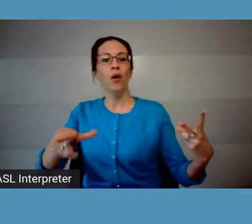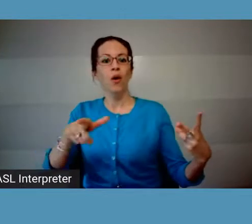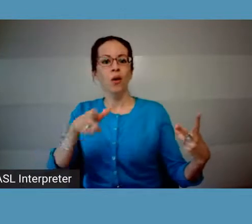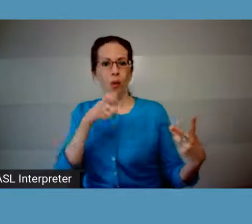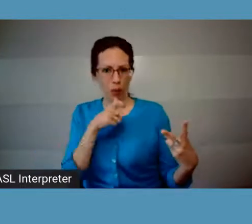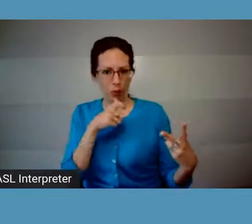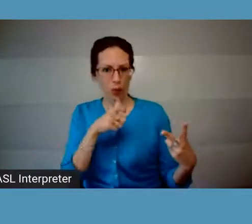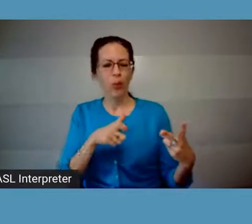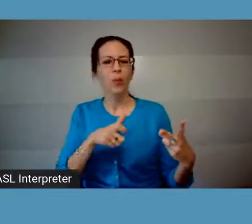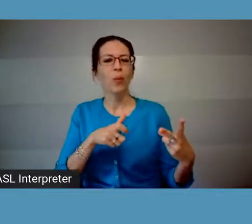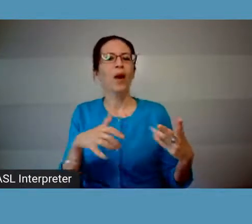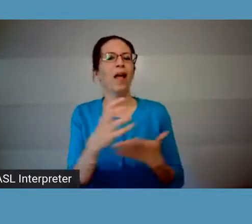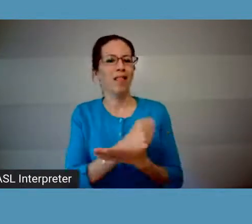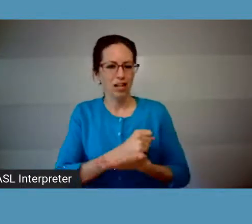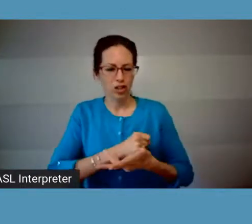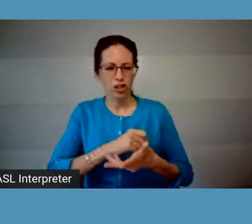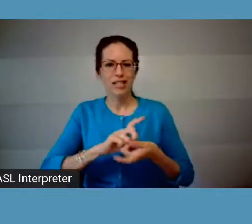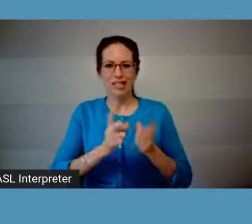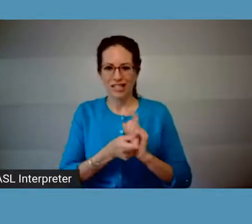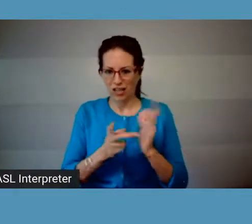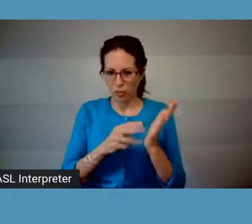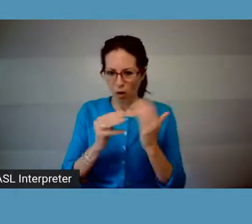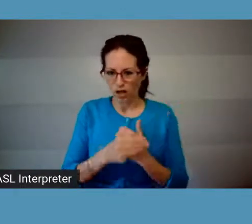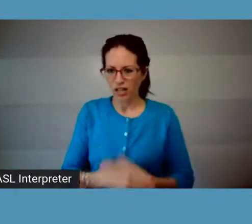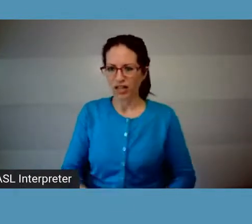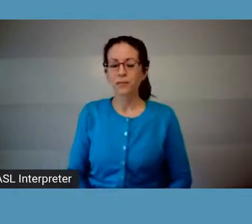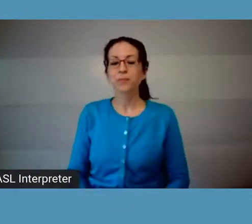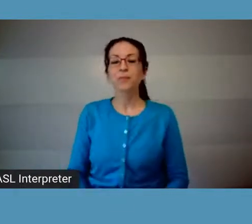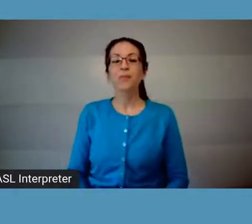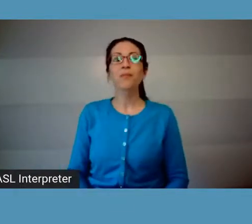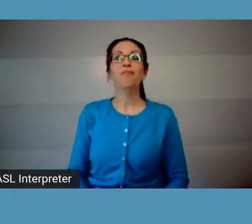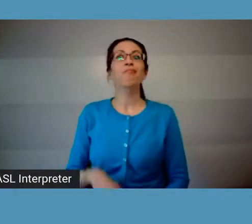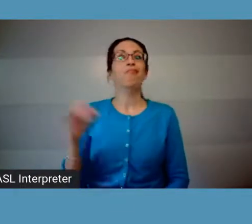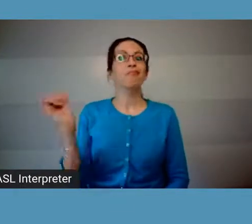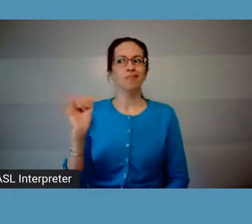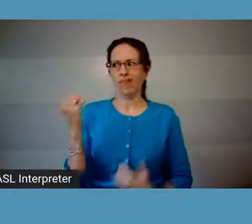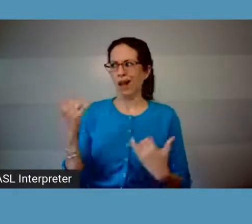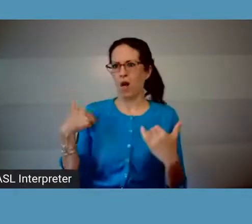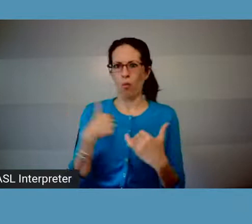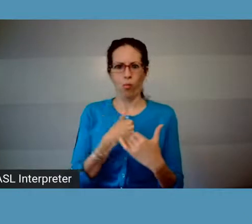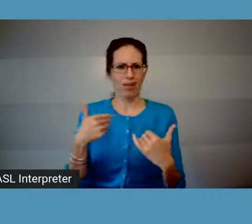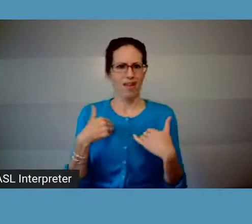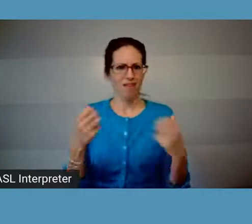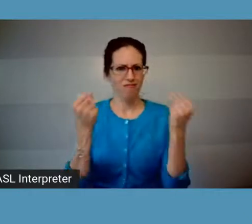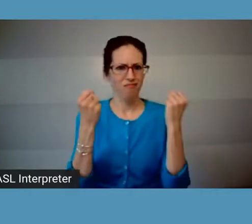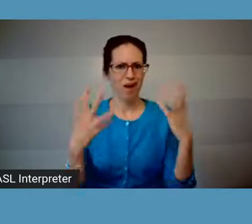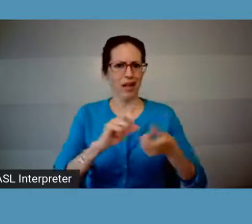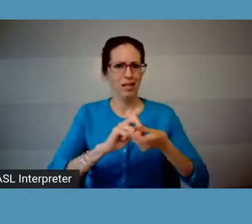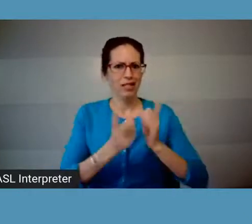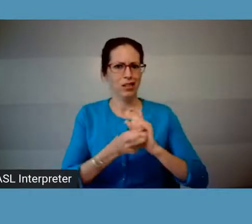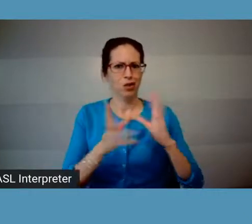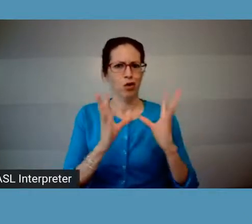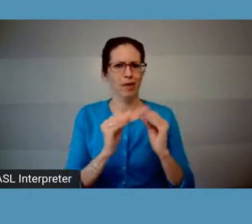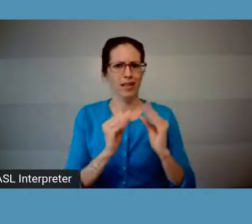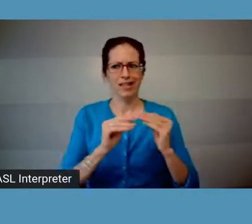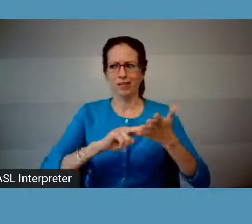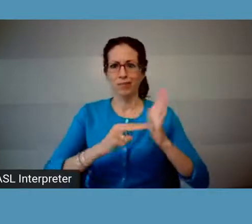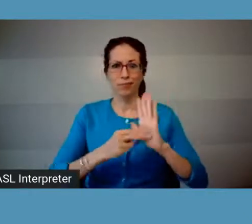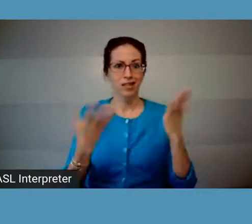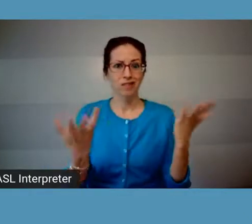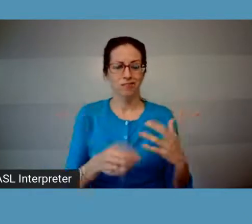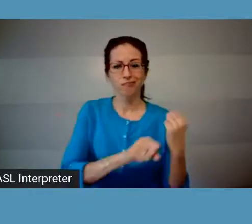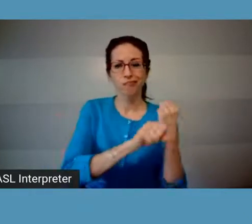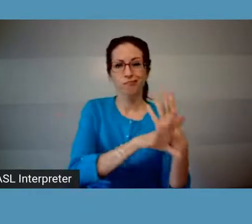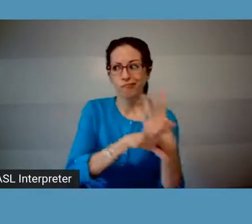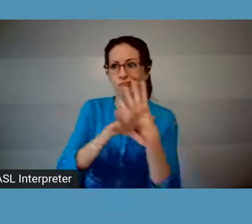projects, and in this era of virtual meetings, when digital spaces may substitute for our physical sense of place, it is